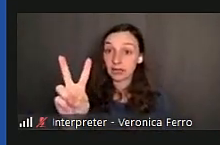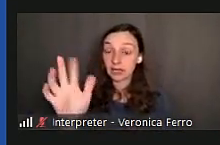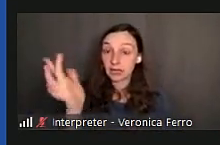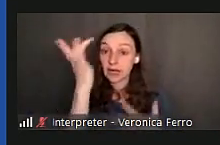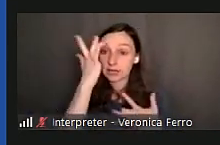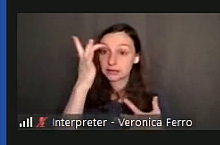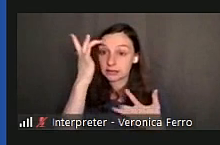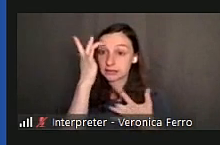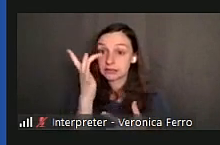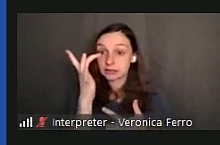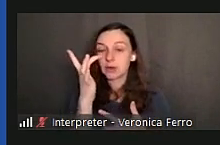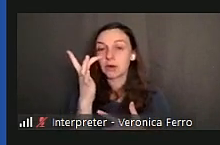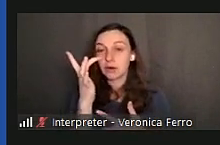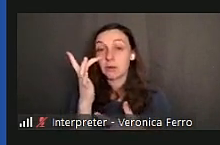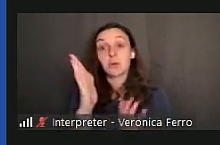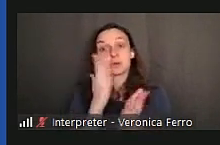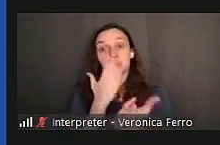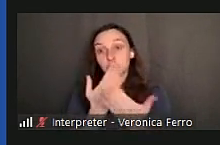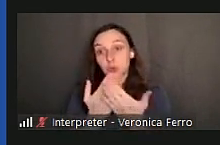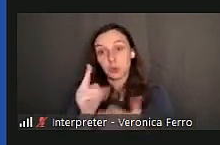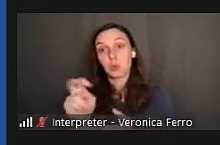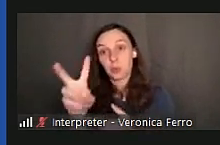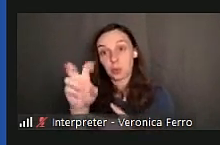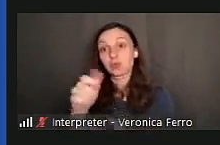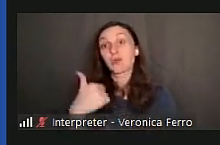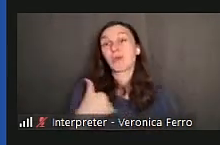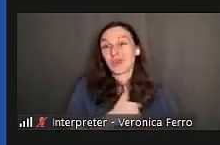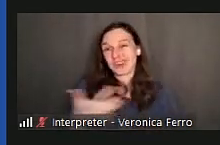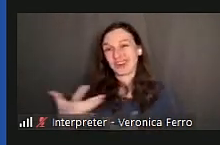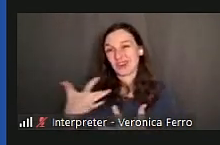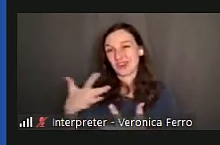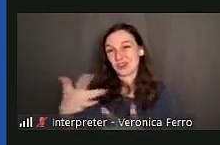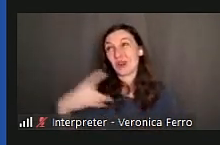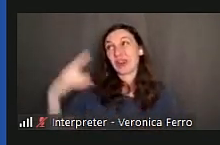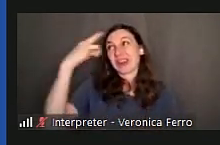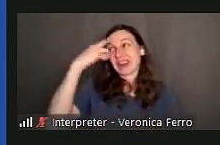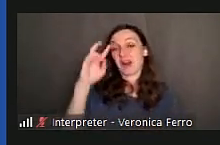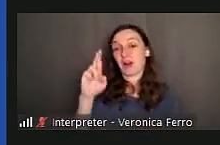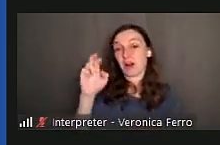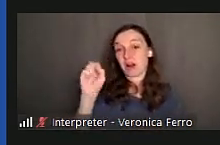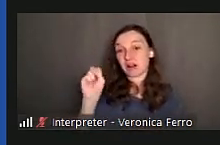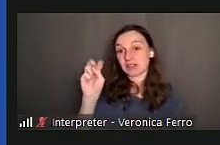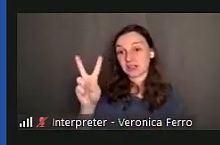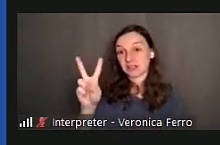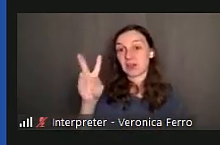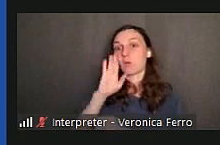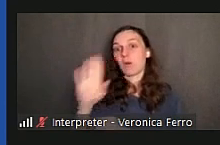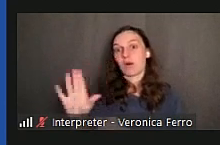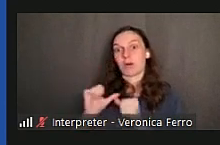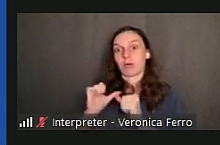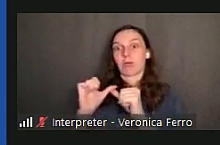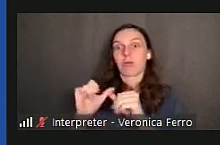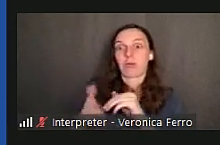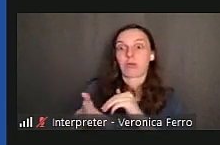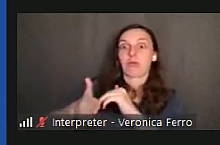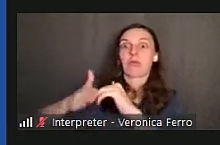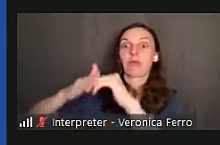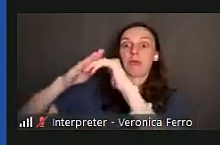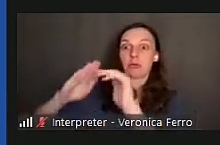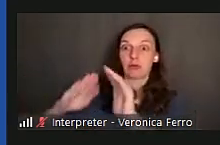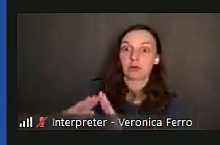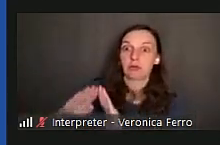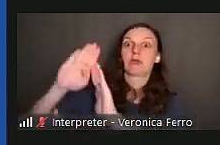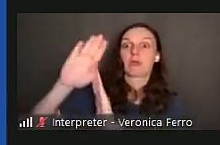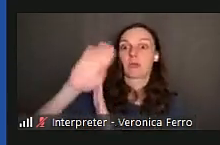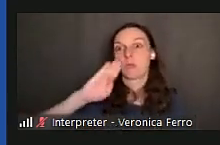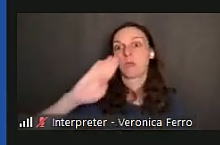concerned that we were going to have a long extended RSV season with a continued increase in cases. As you probably